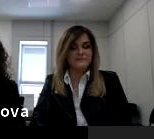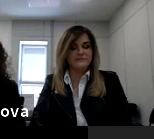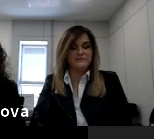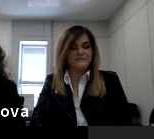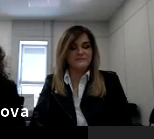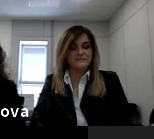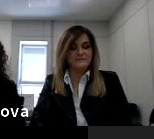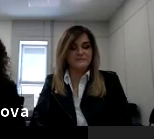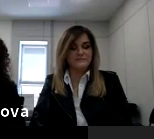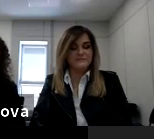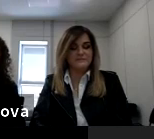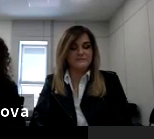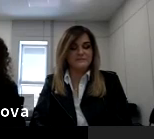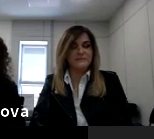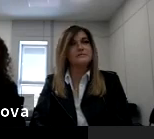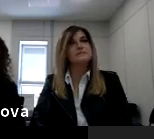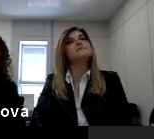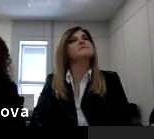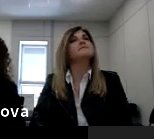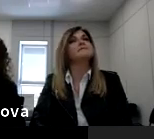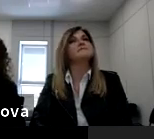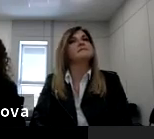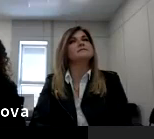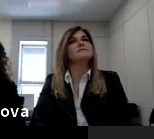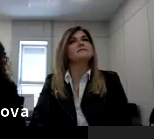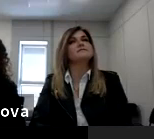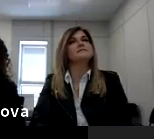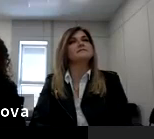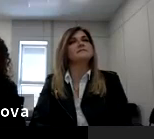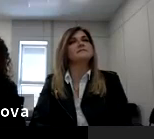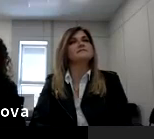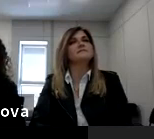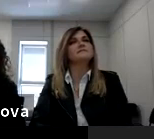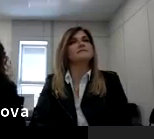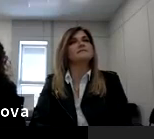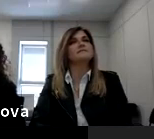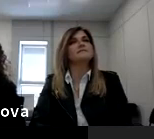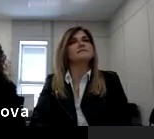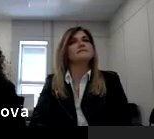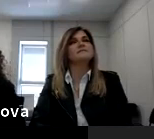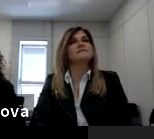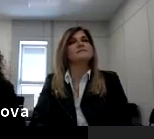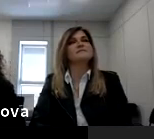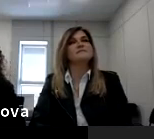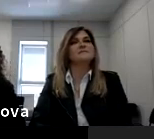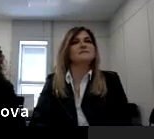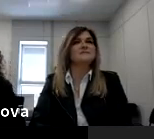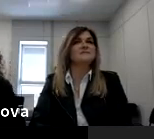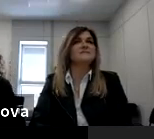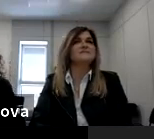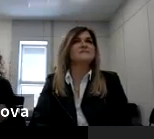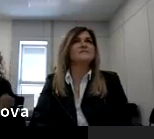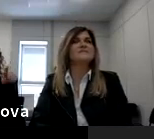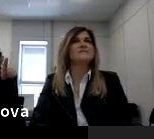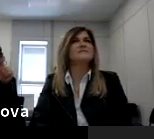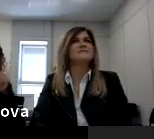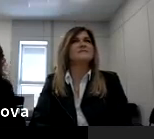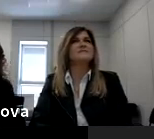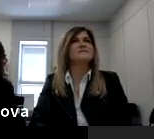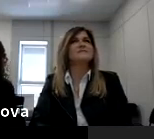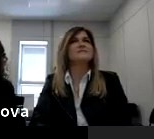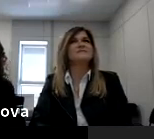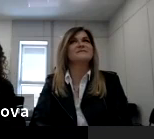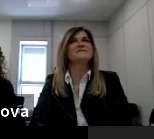9 per 10 narrow asymmetric optics. It is very good, have diffuse